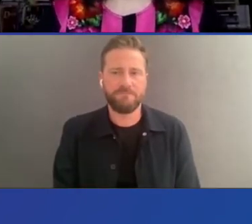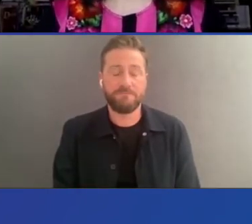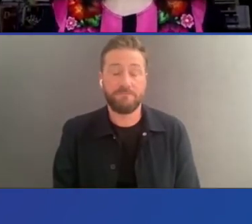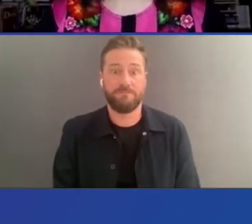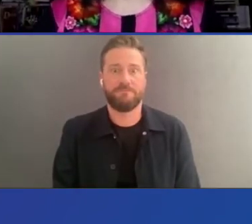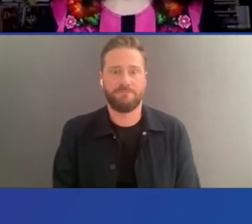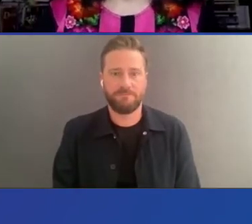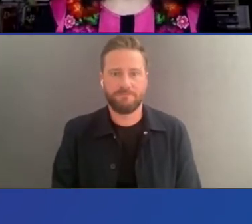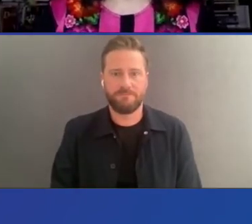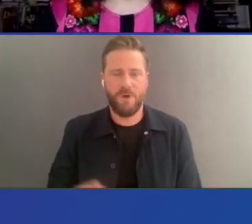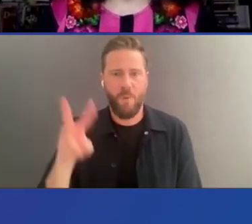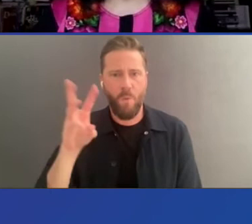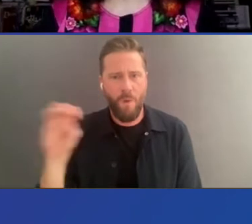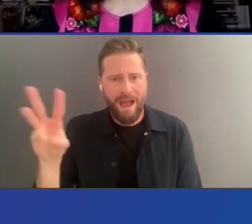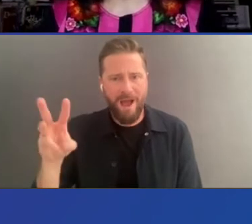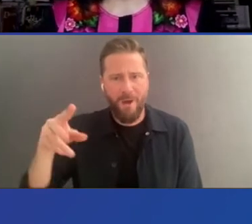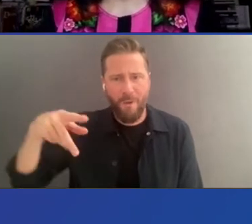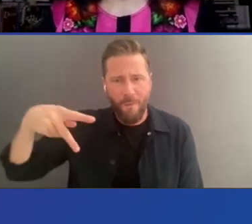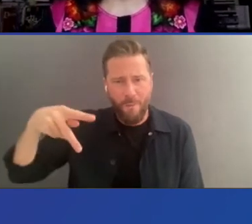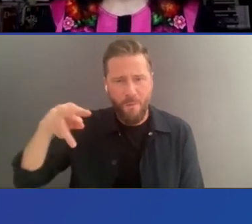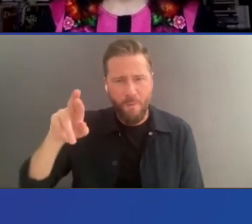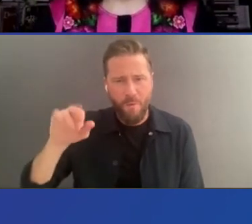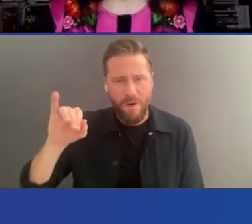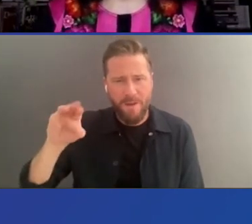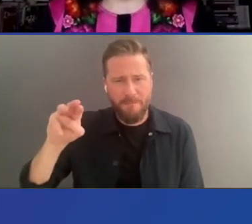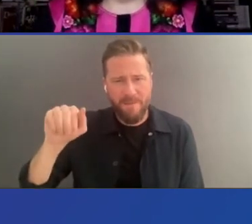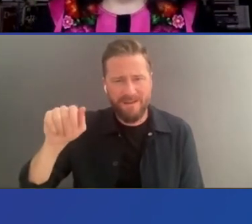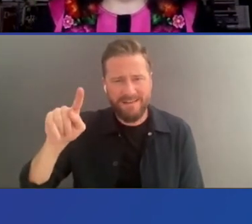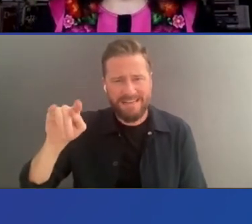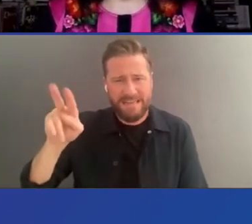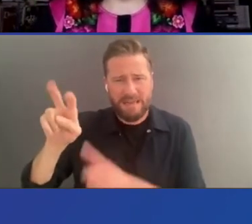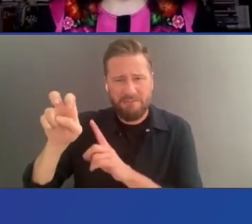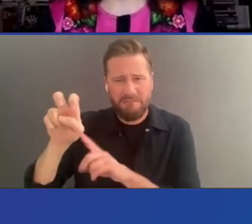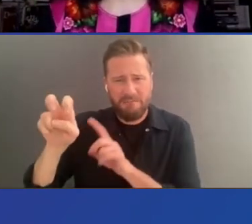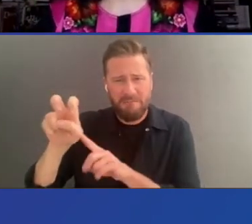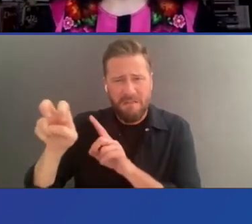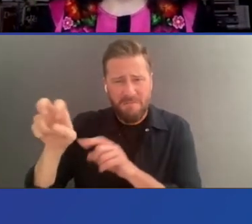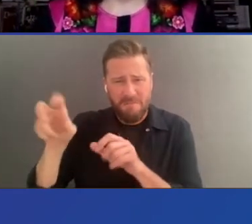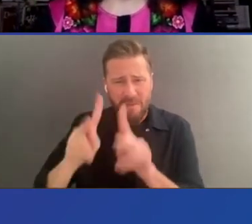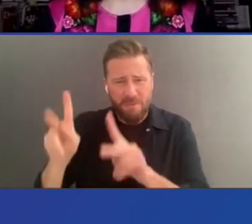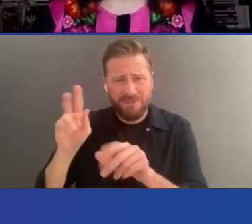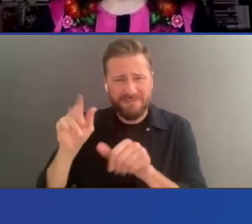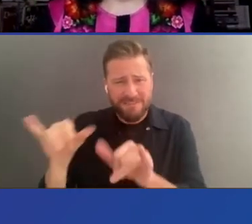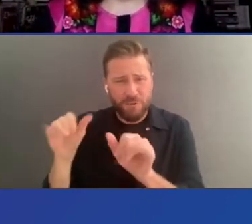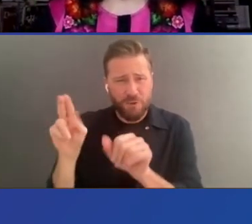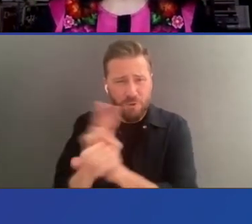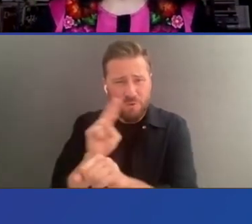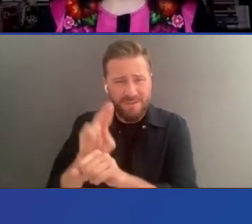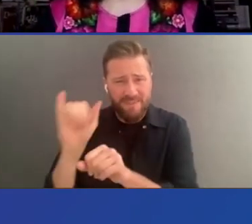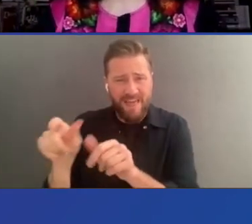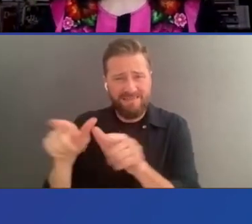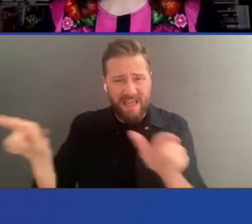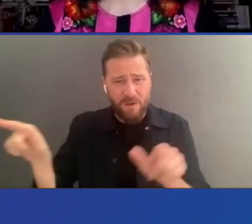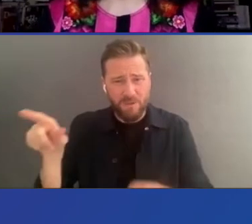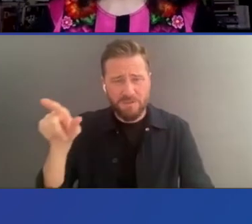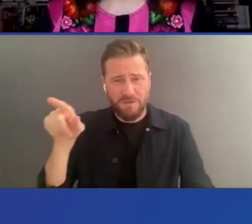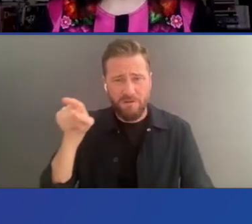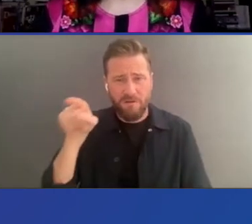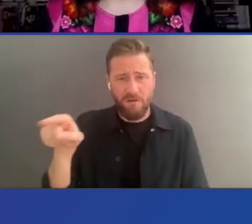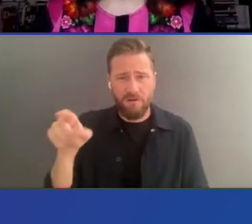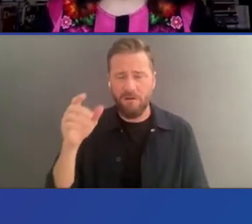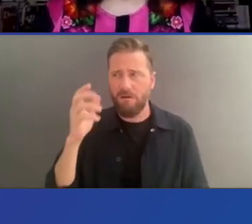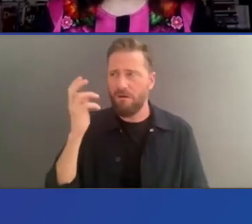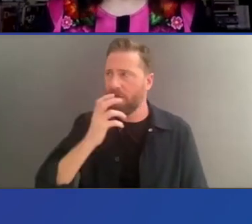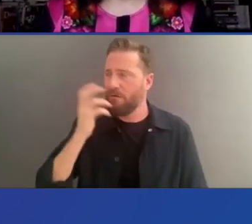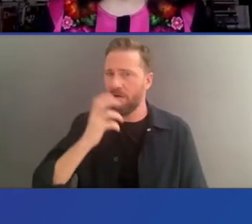Wow, primitive, really? Wow, and people are still using that language. You know, I mean, you would